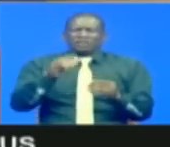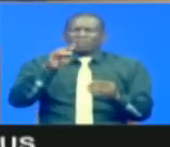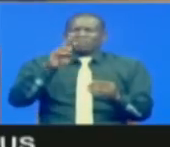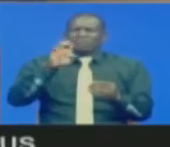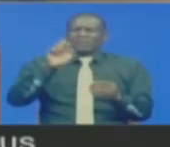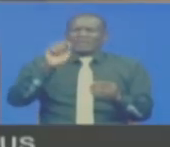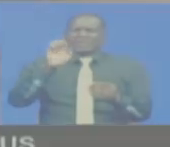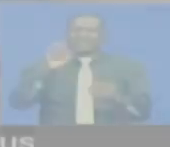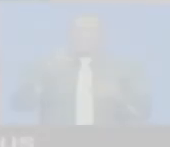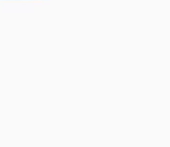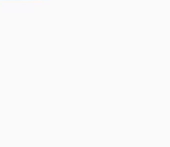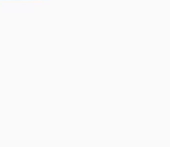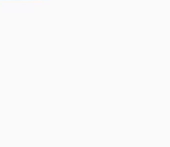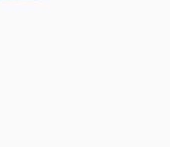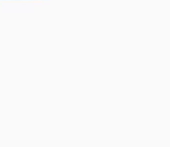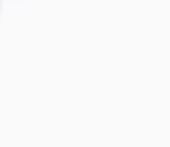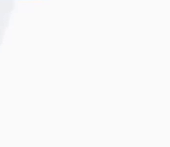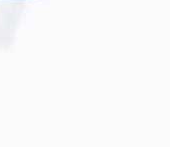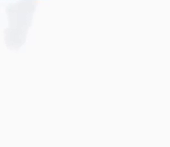is getting closer.